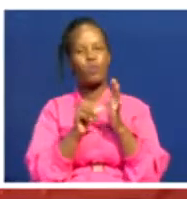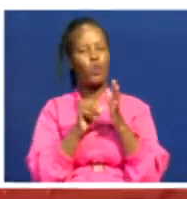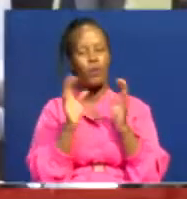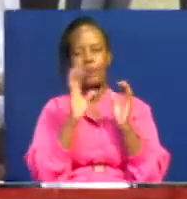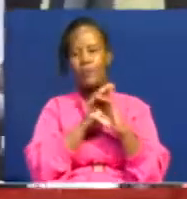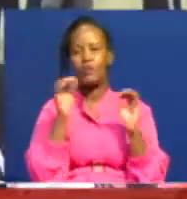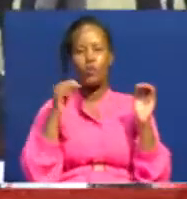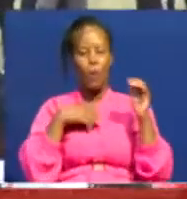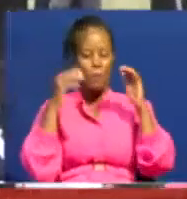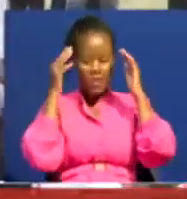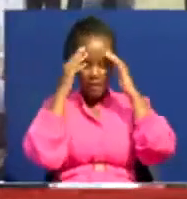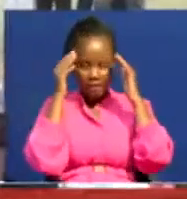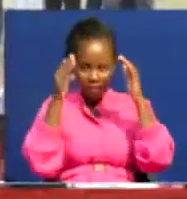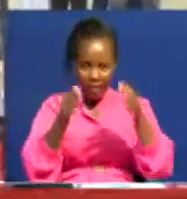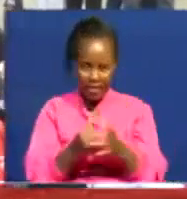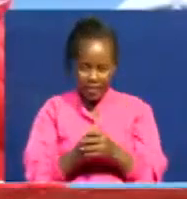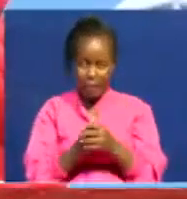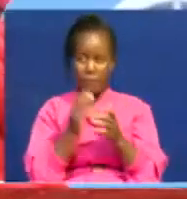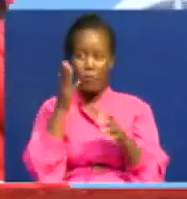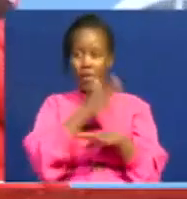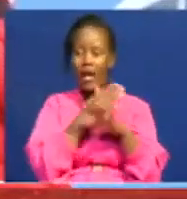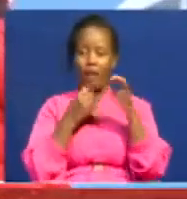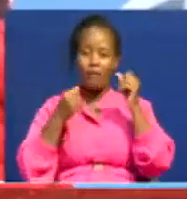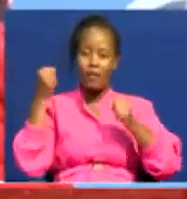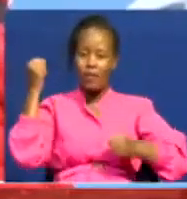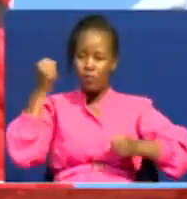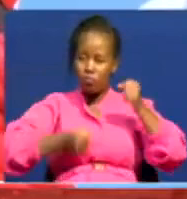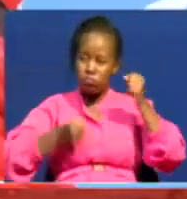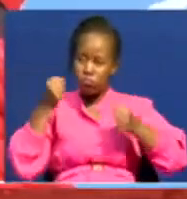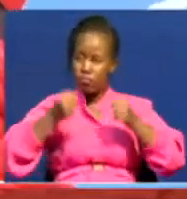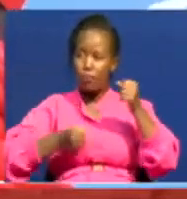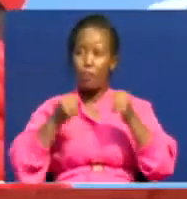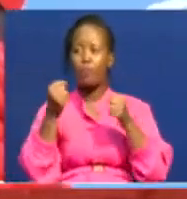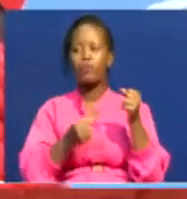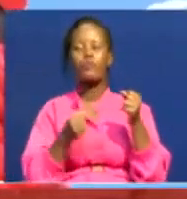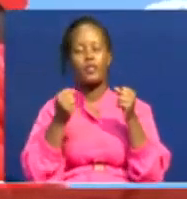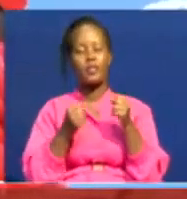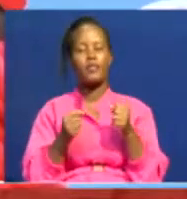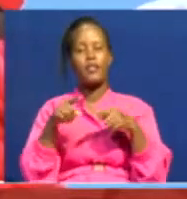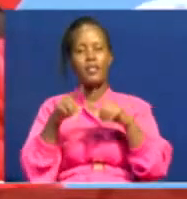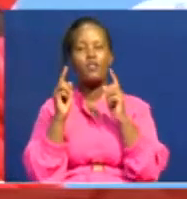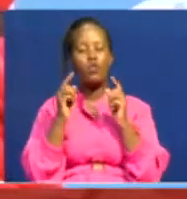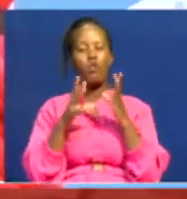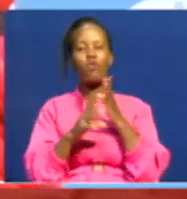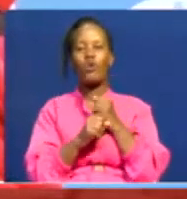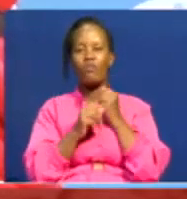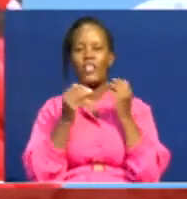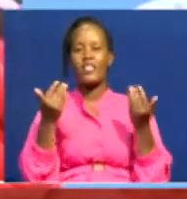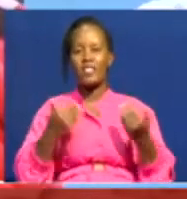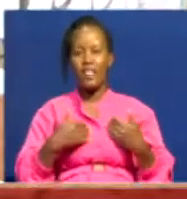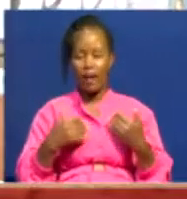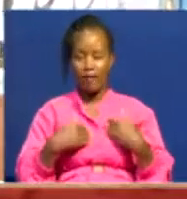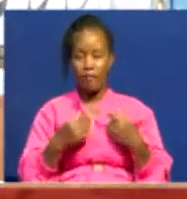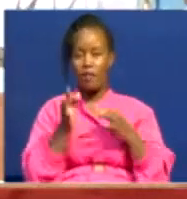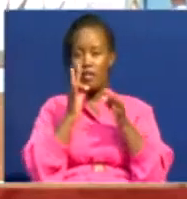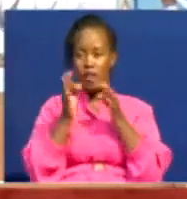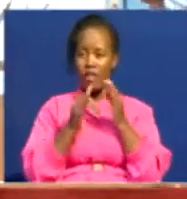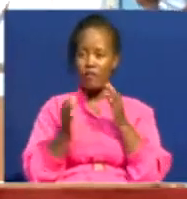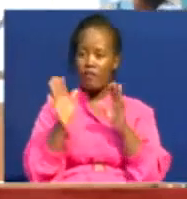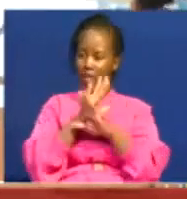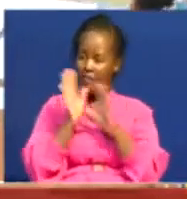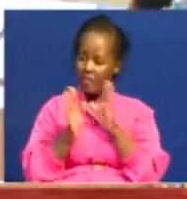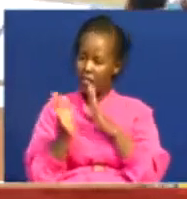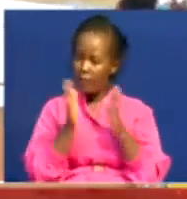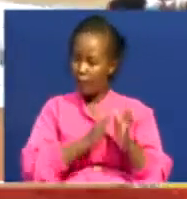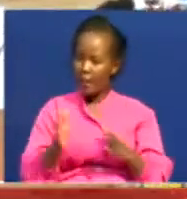target now. Baada ya mbio hizo za Sirkwa, mwandalizi Barnaba Korir alikuwa na imani kuwa kuandaliwa vyema kwa mbio hizo ni